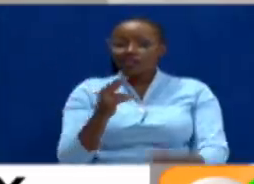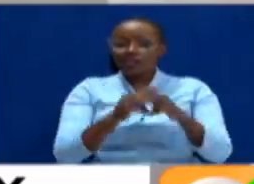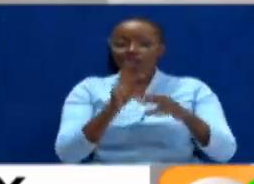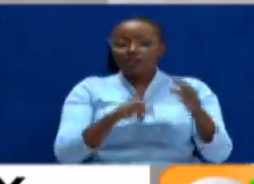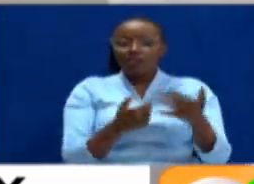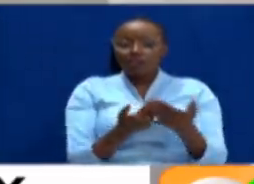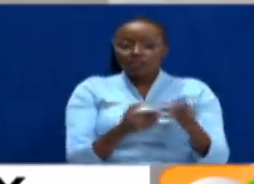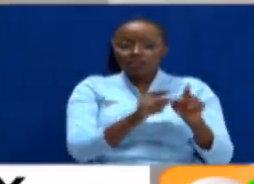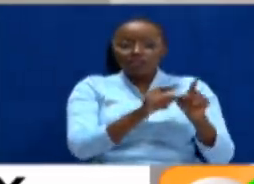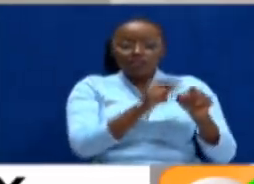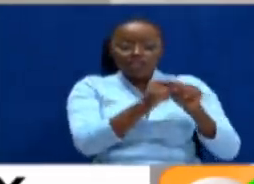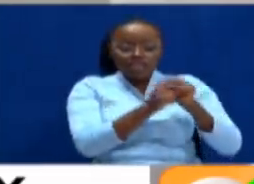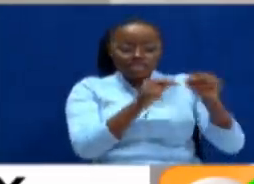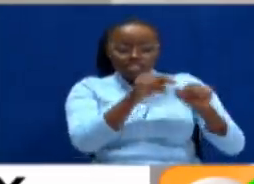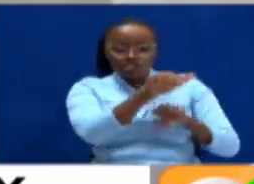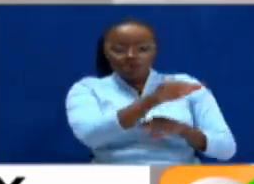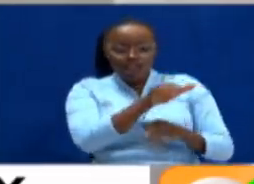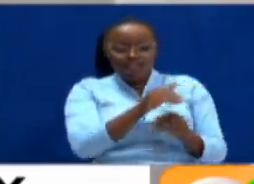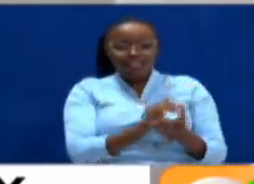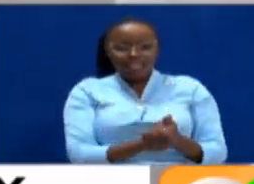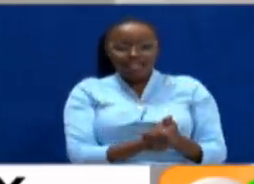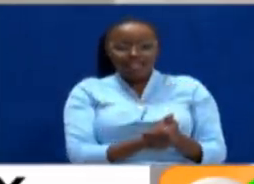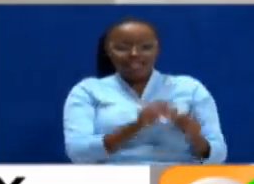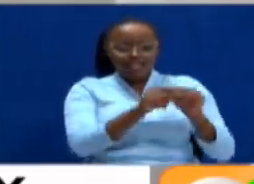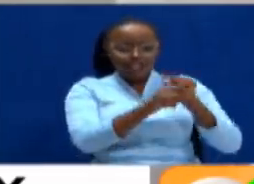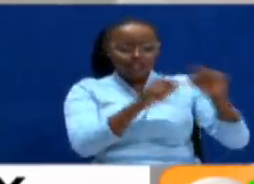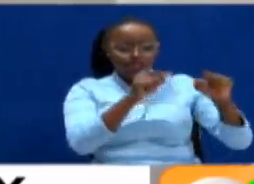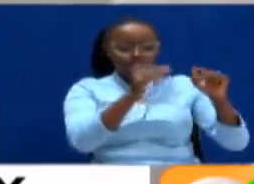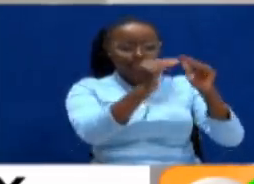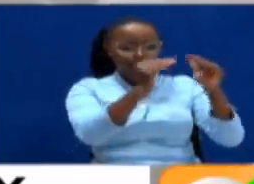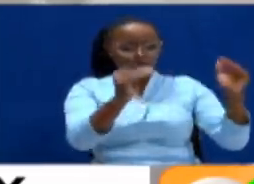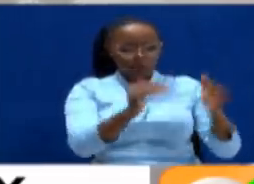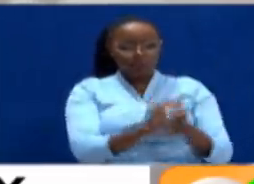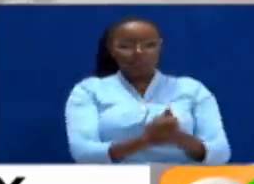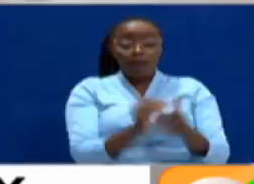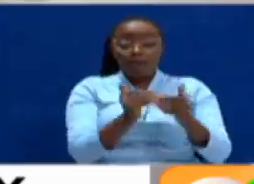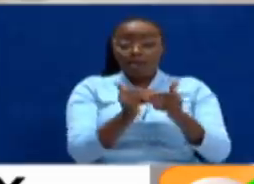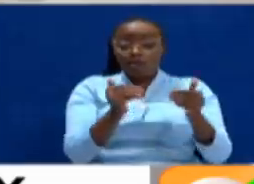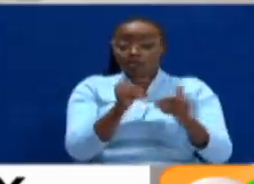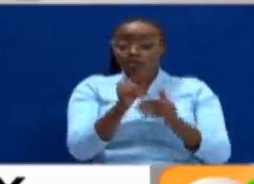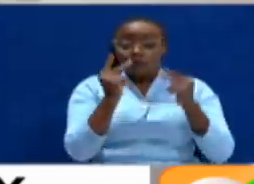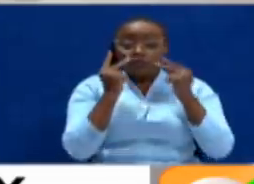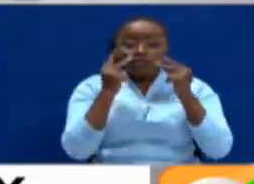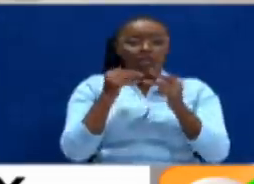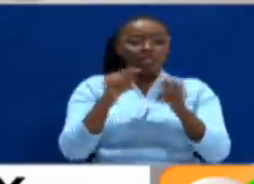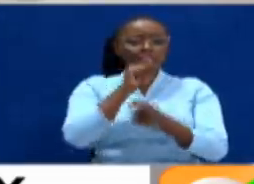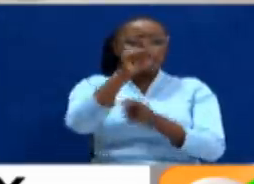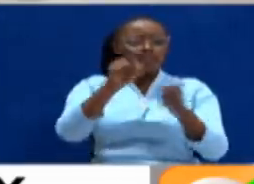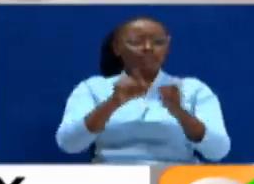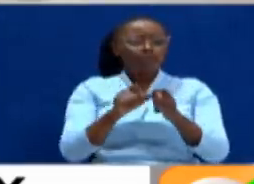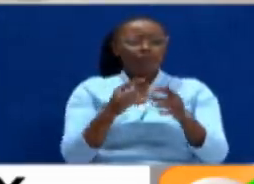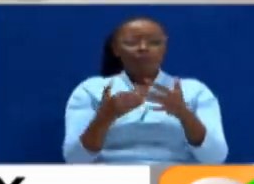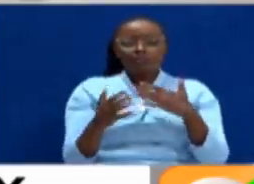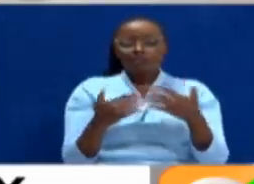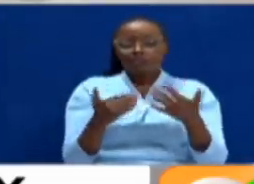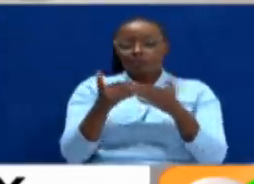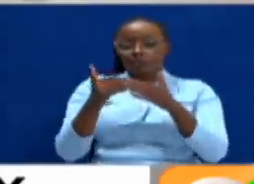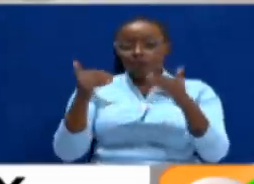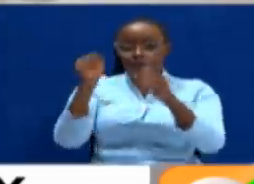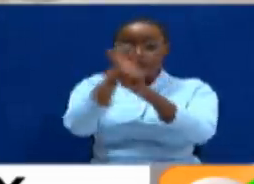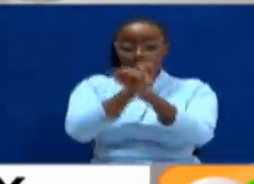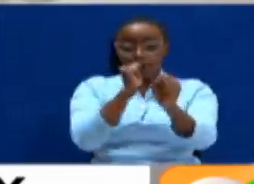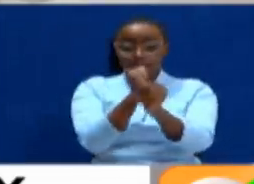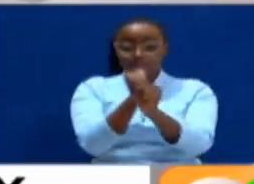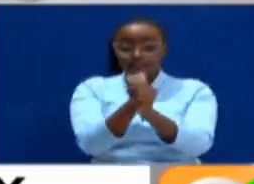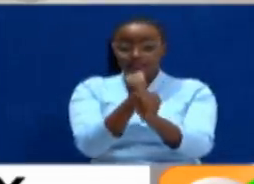it Kichinjio at the time. They called it Kichinjio at the time. So what we are seeing is exactly the same script that previous presidents